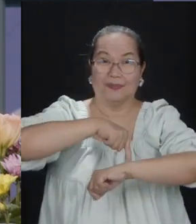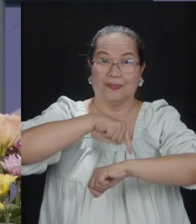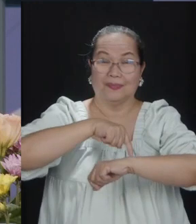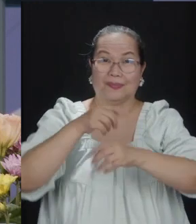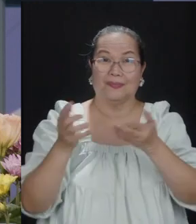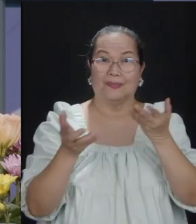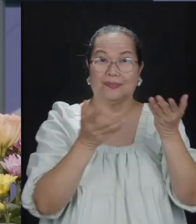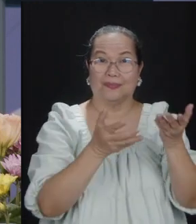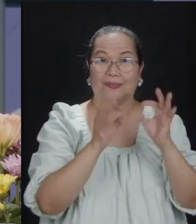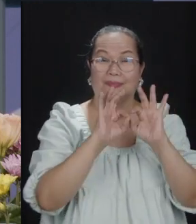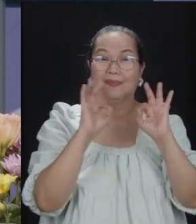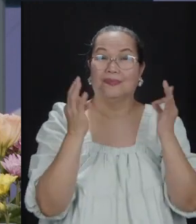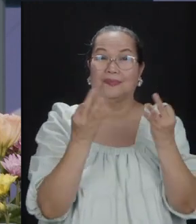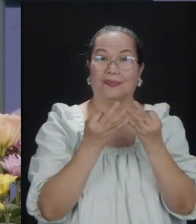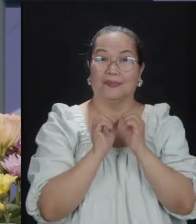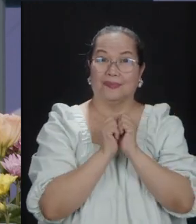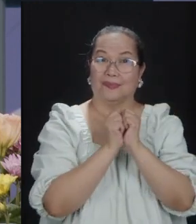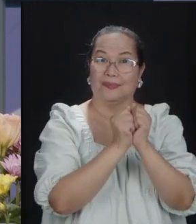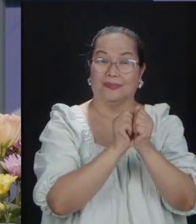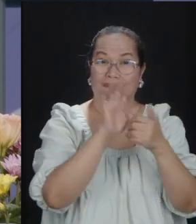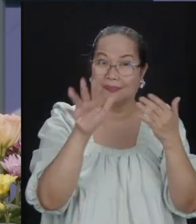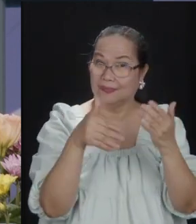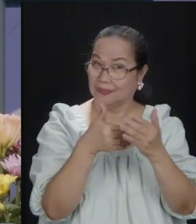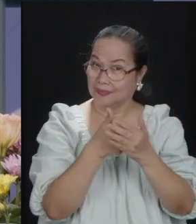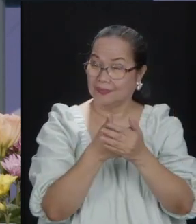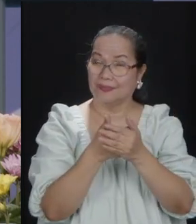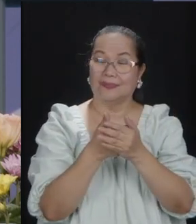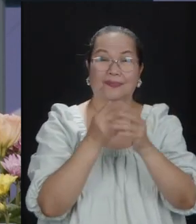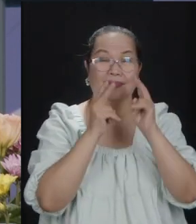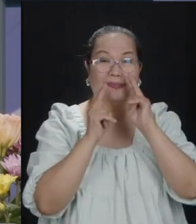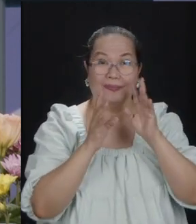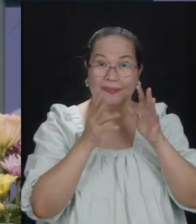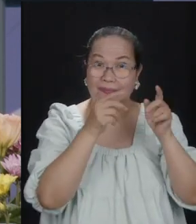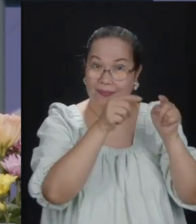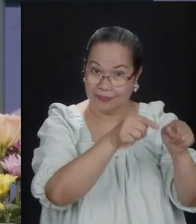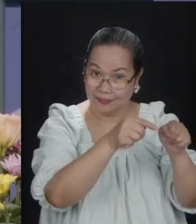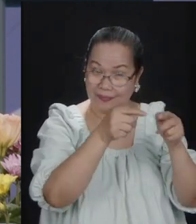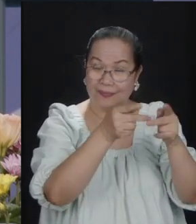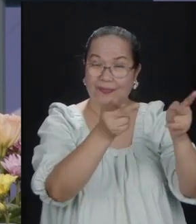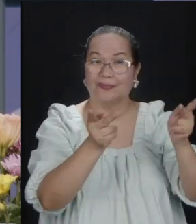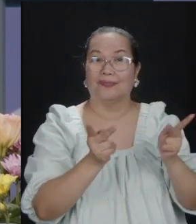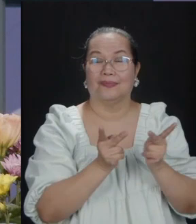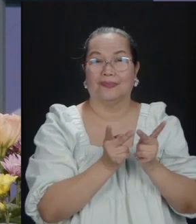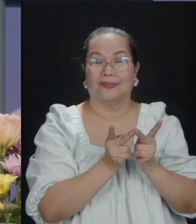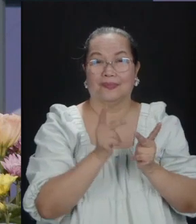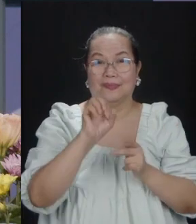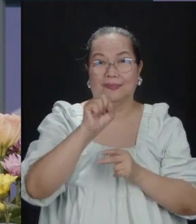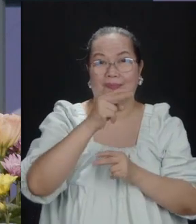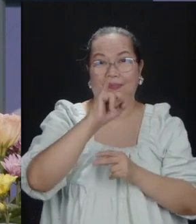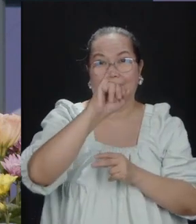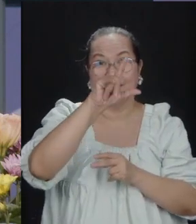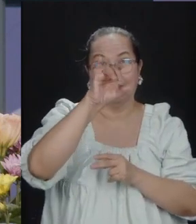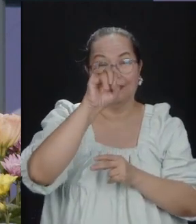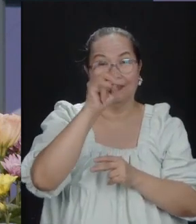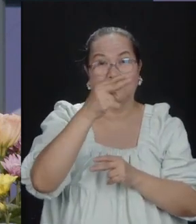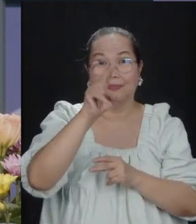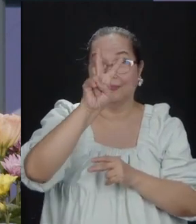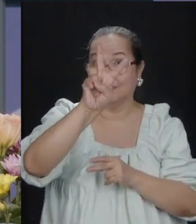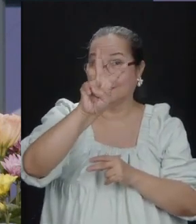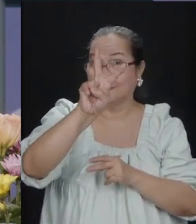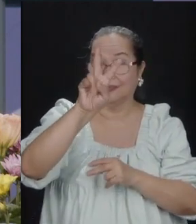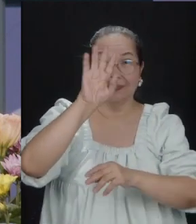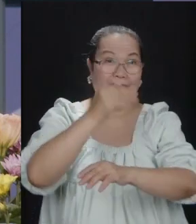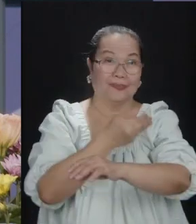brought his family along in all of those visits. Now, there was also the mention of 2 sons of